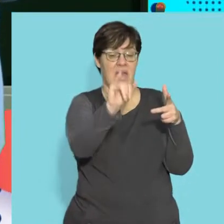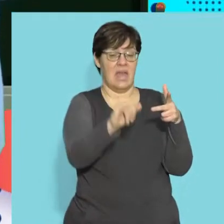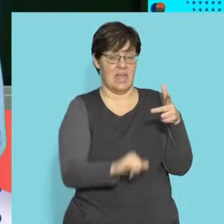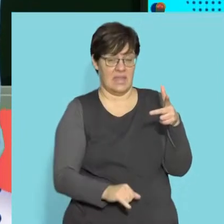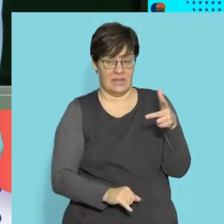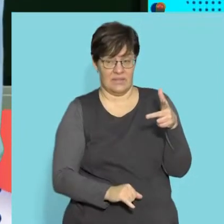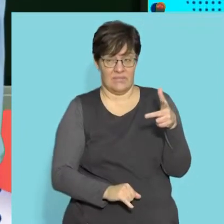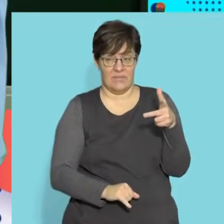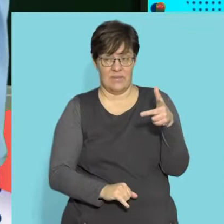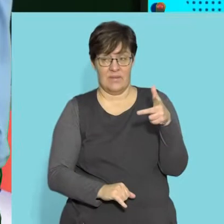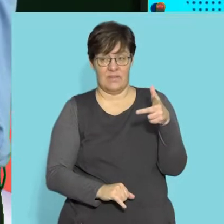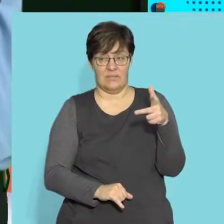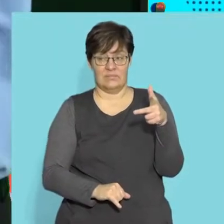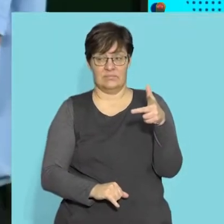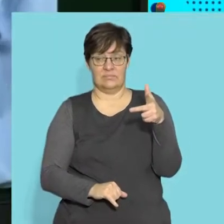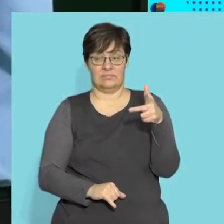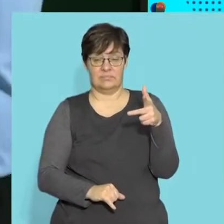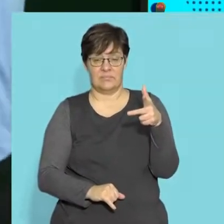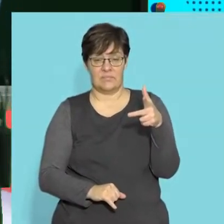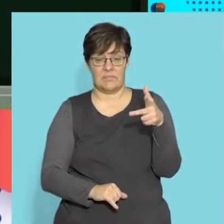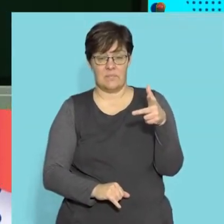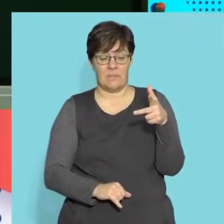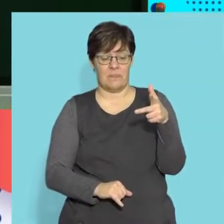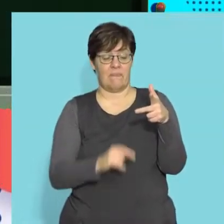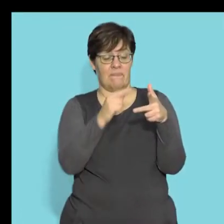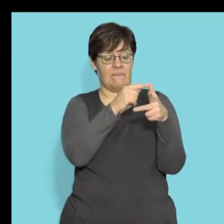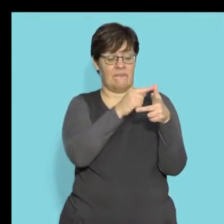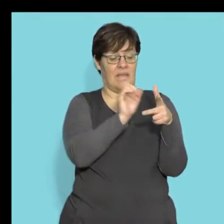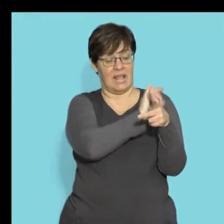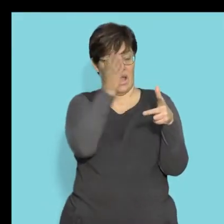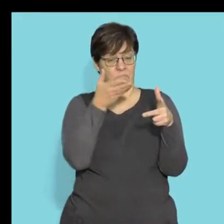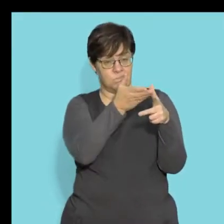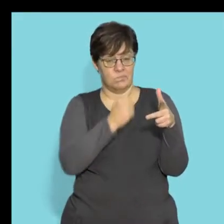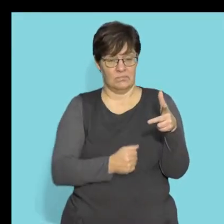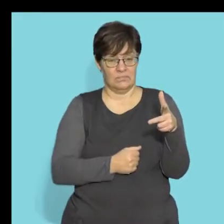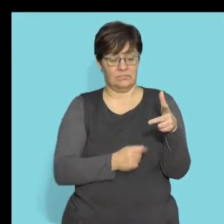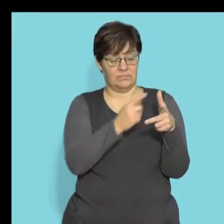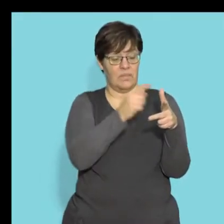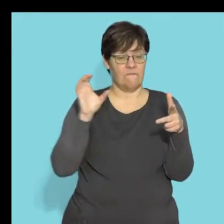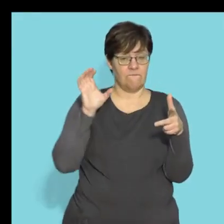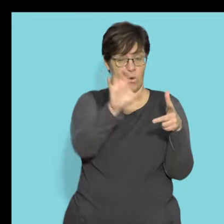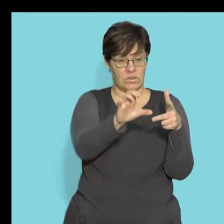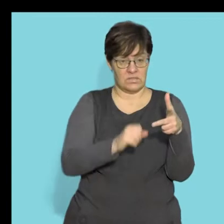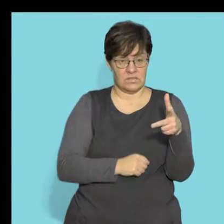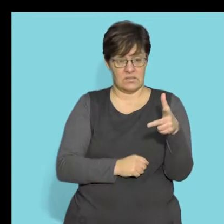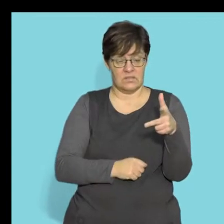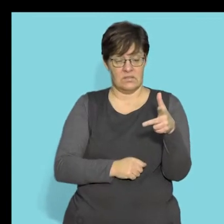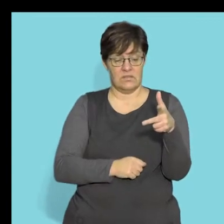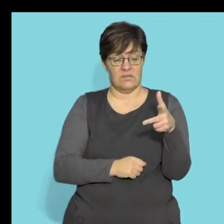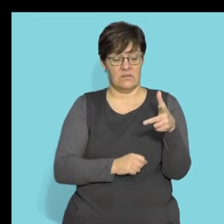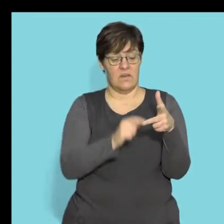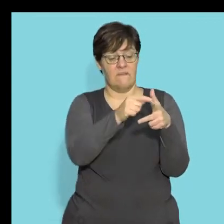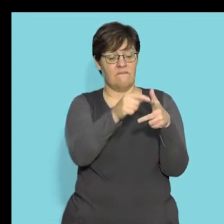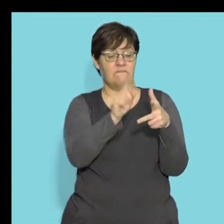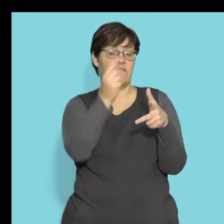it's FBI, okay? Go through the things on the board here. We've got it very clearly. The thumb is the